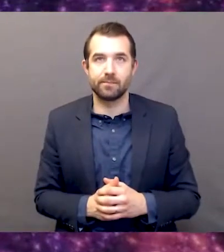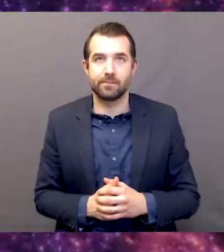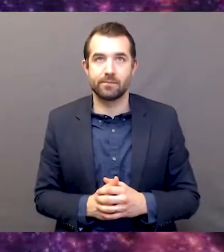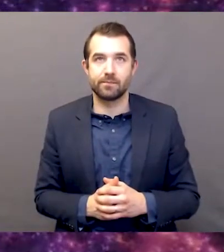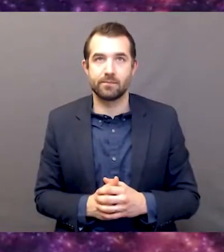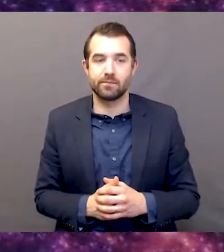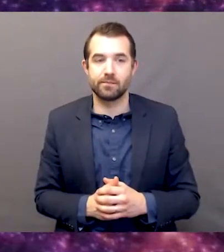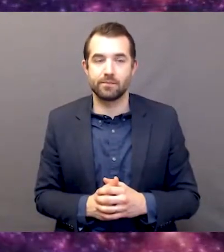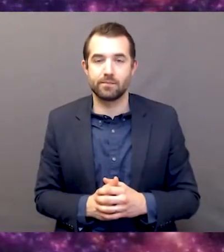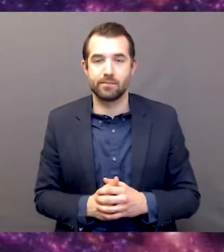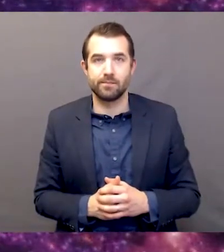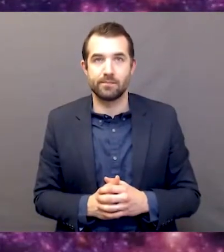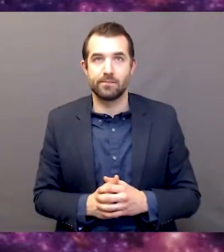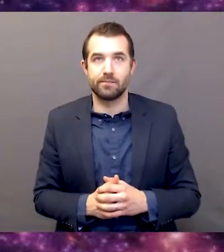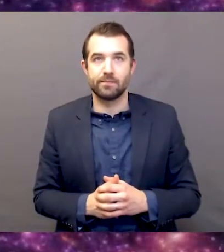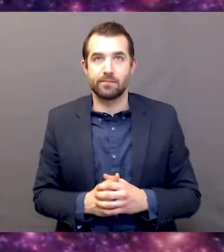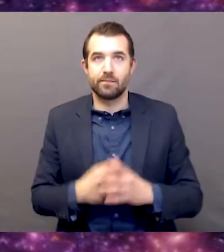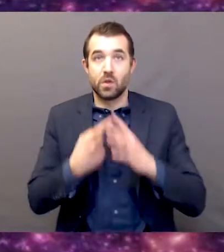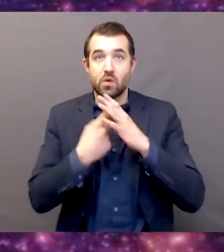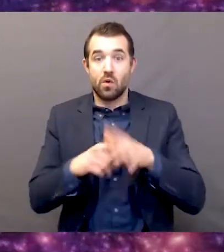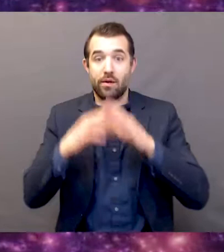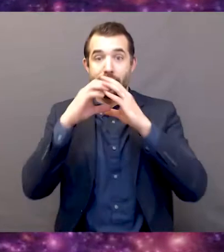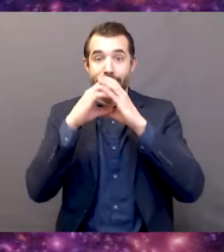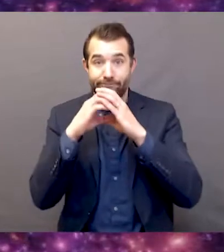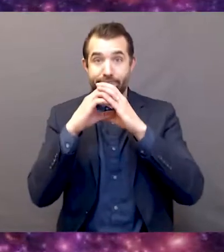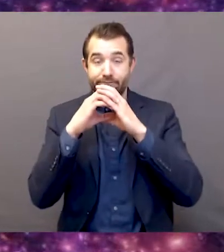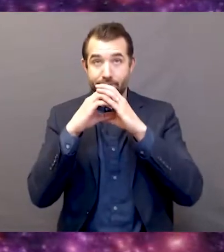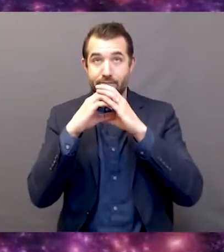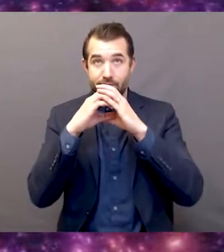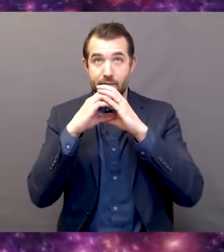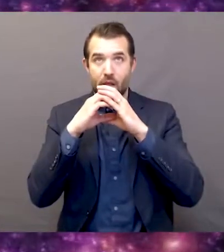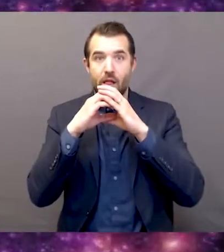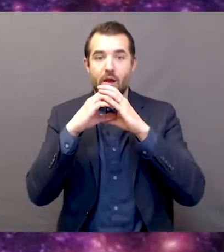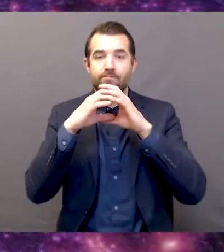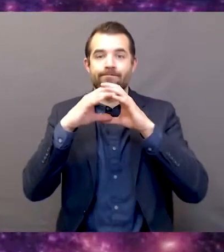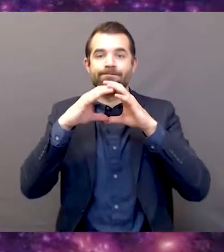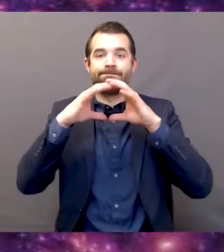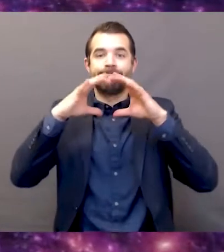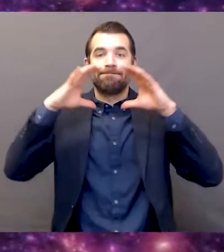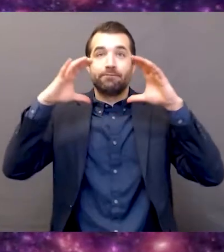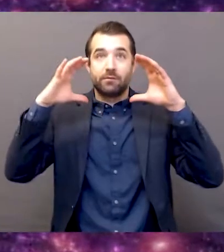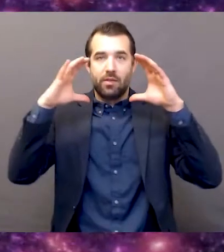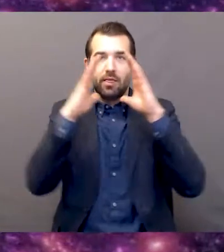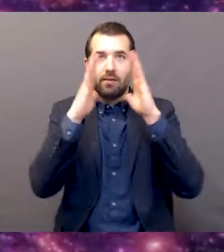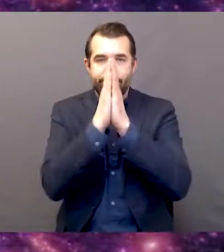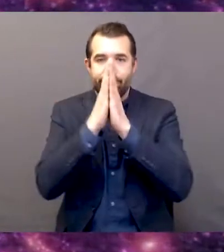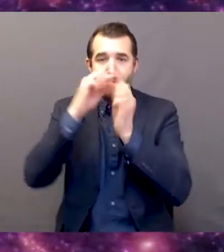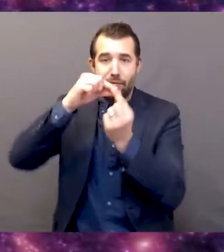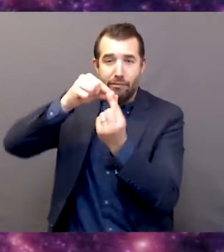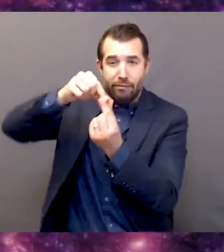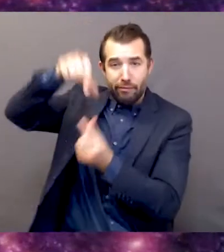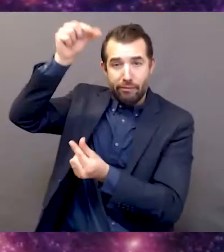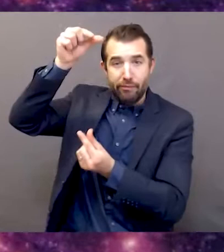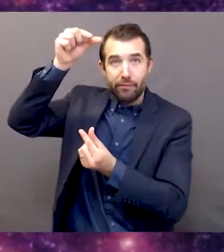now risen high up in the atmosphere. They started out circular, but they got to be looking more like pancakes, almost overlapping,